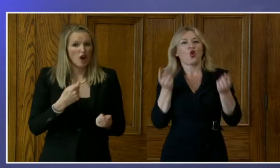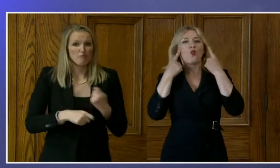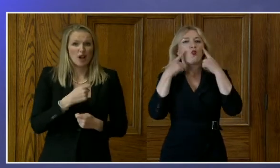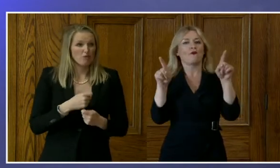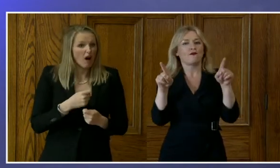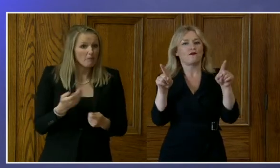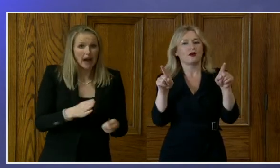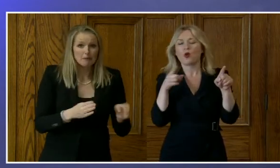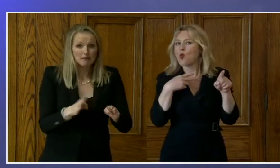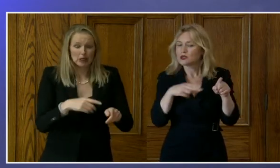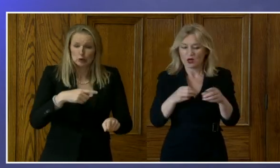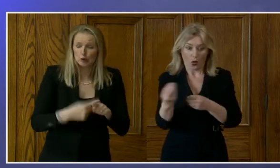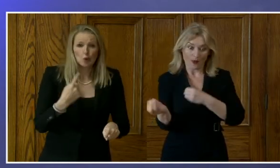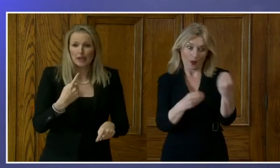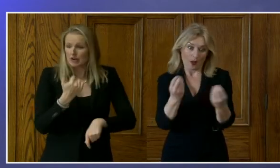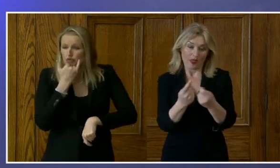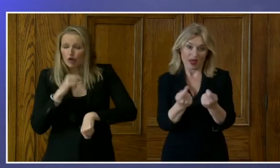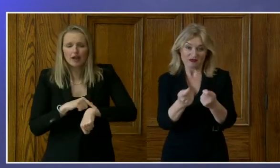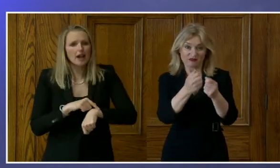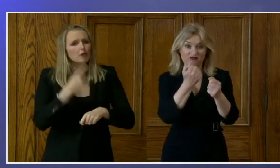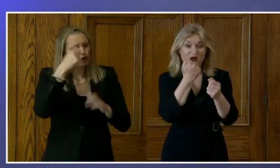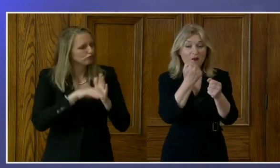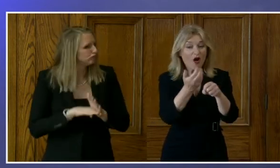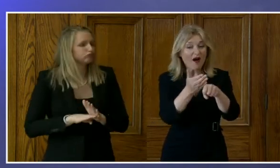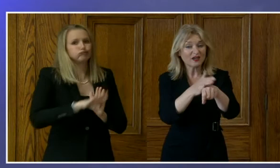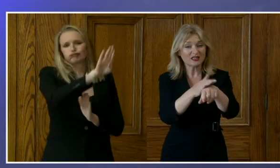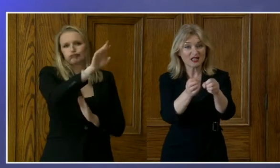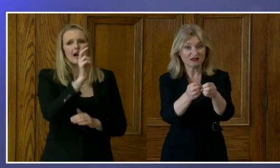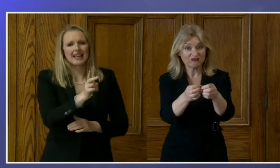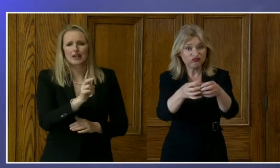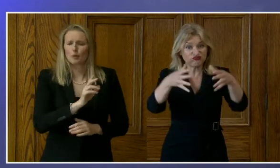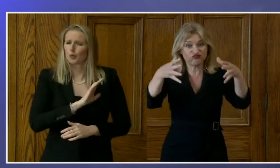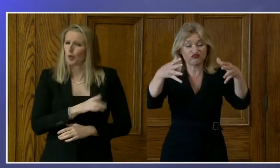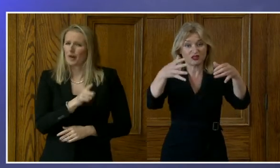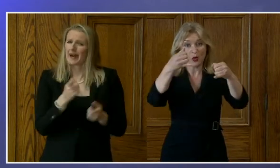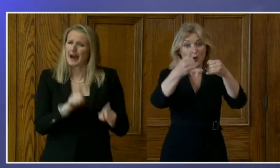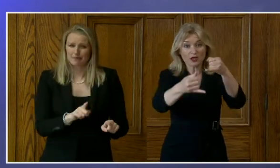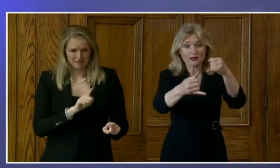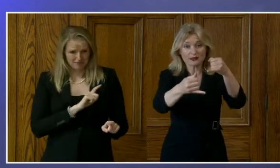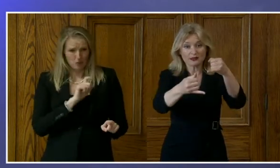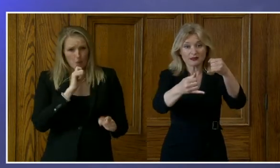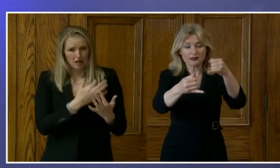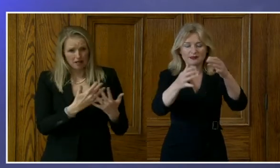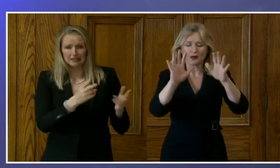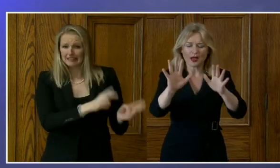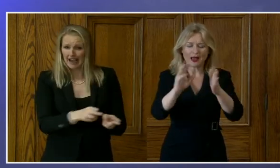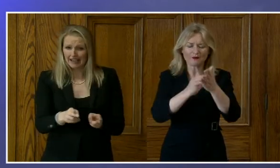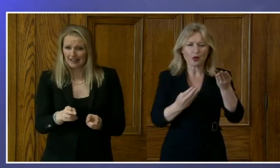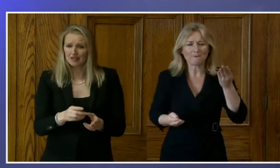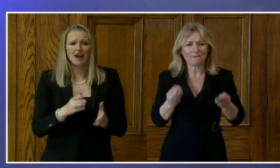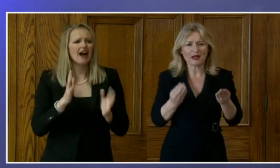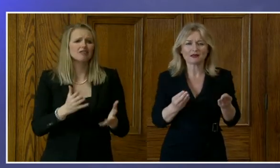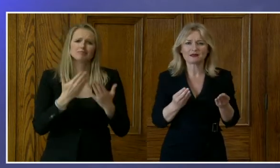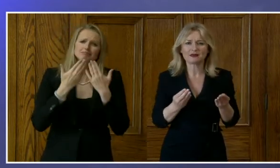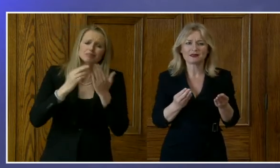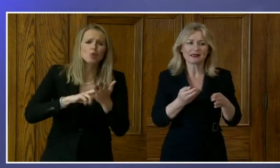opposite direction again, and in a direction that we don't want it to go in, because that could mean a loss of life. So the public have been amazing in adhering